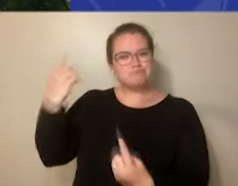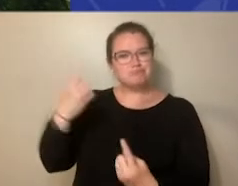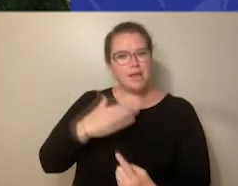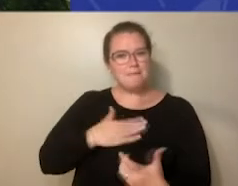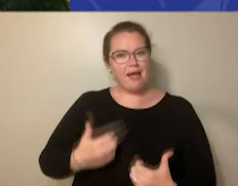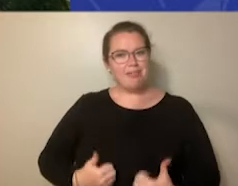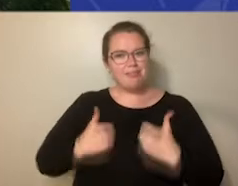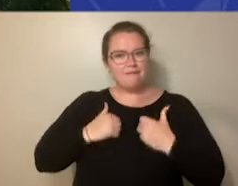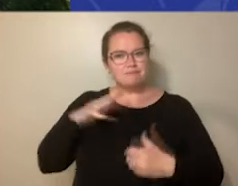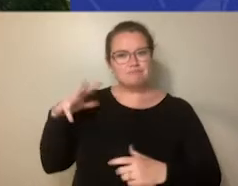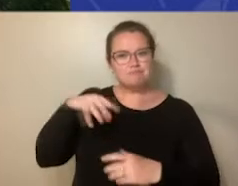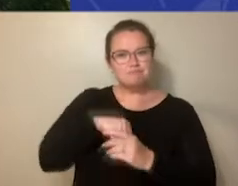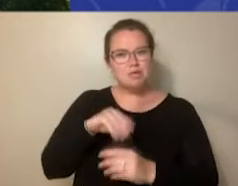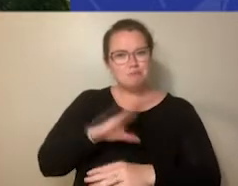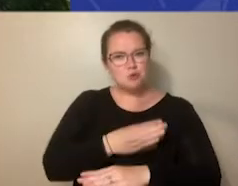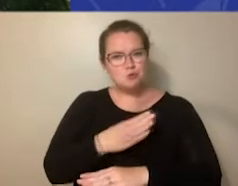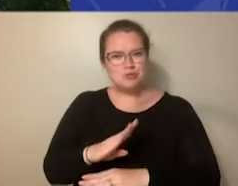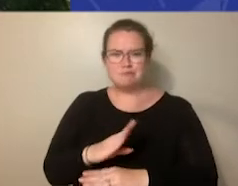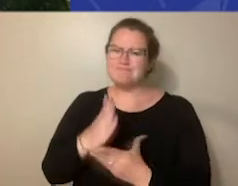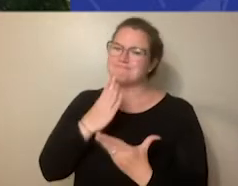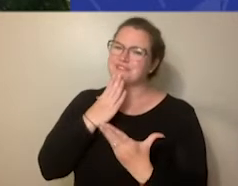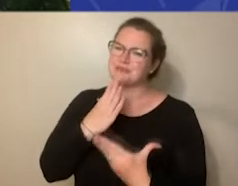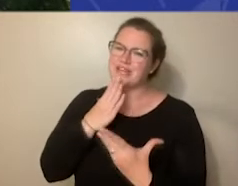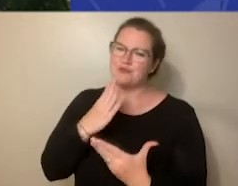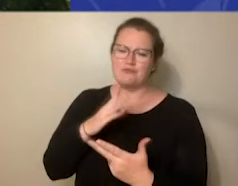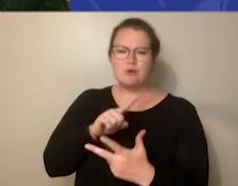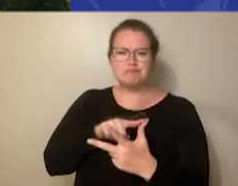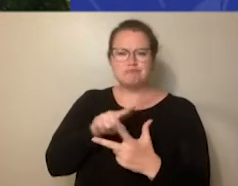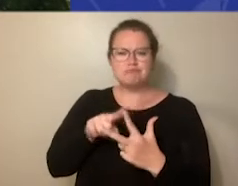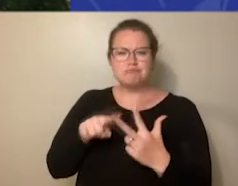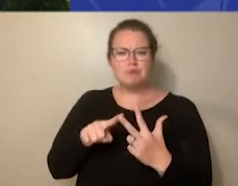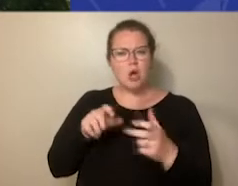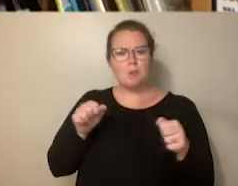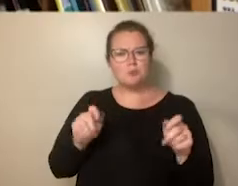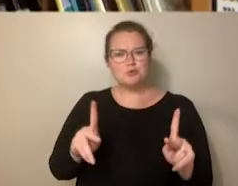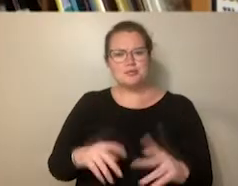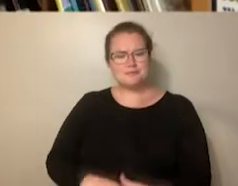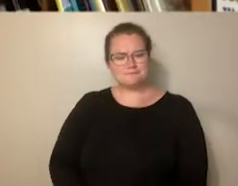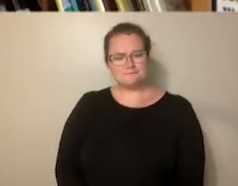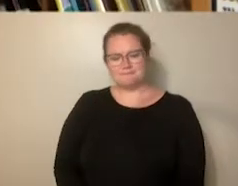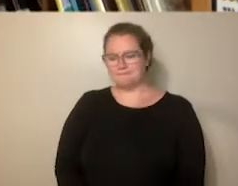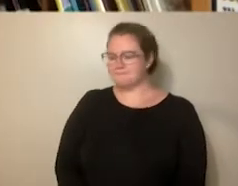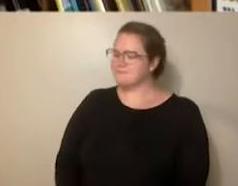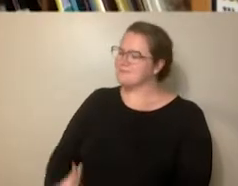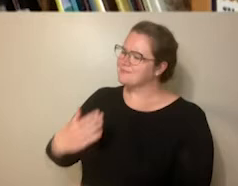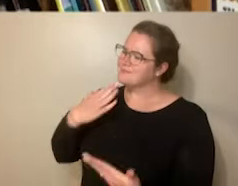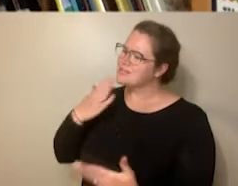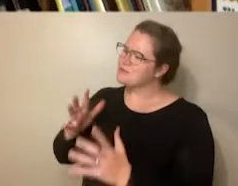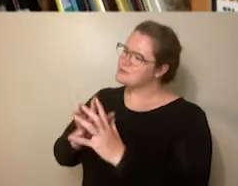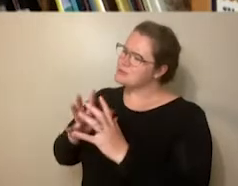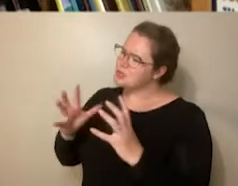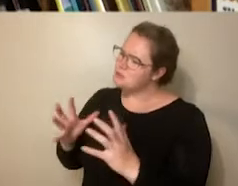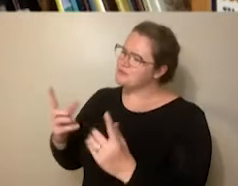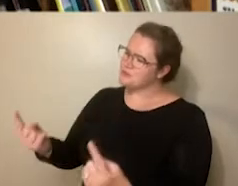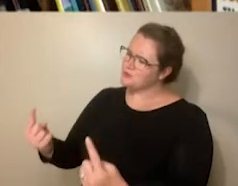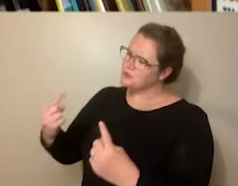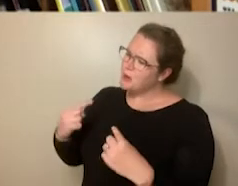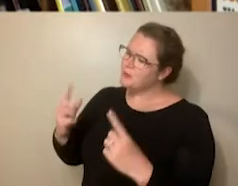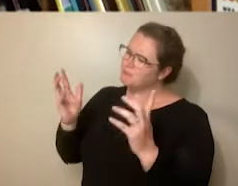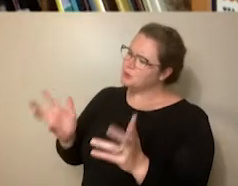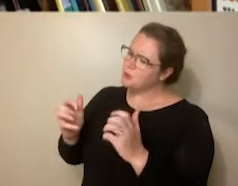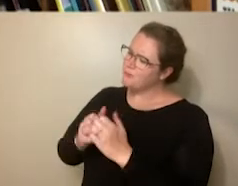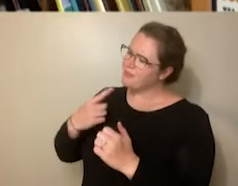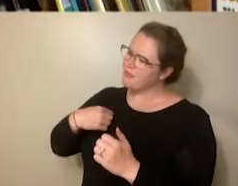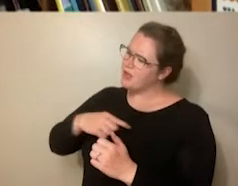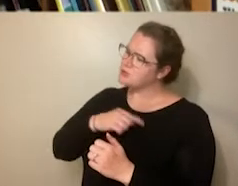music, and very grateful for all three of those opportunities. Mr. Smith, thank you so much for coming and spending this time with us. We